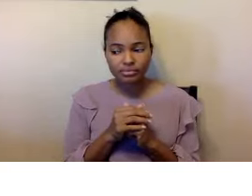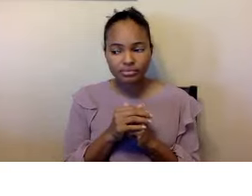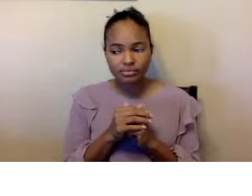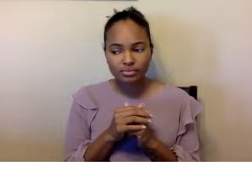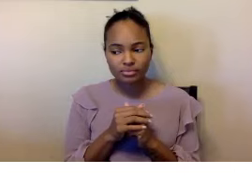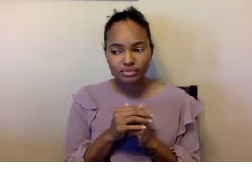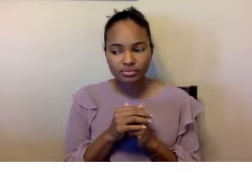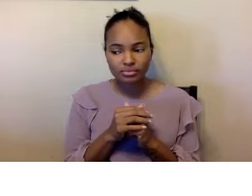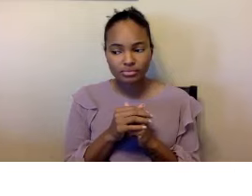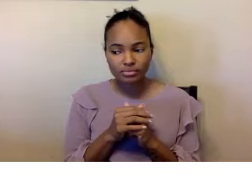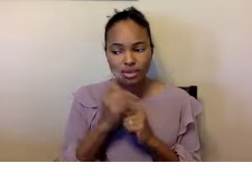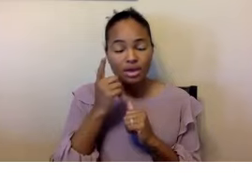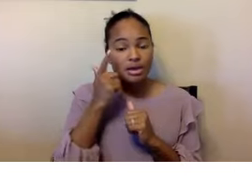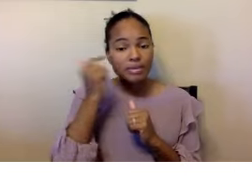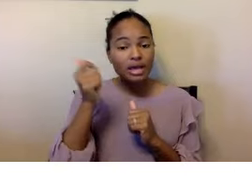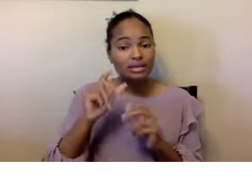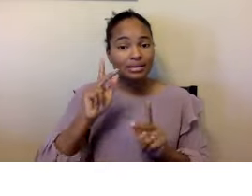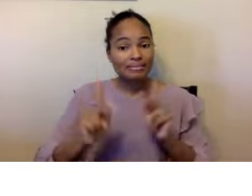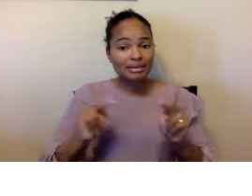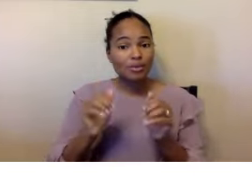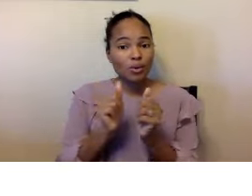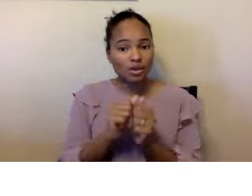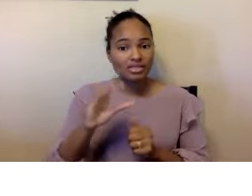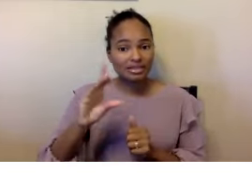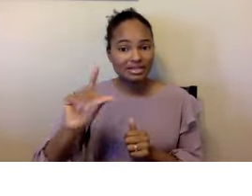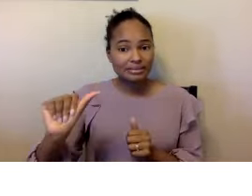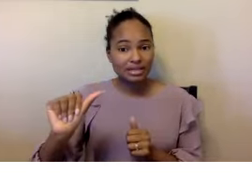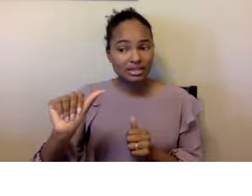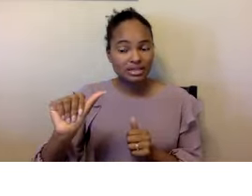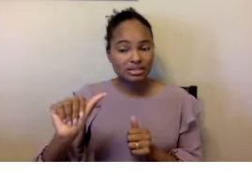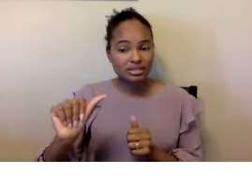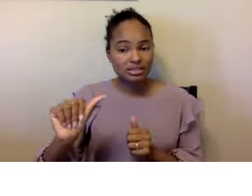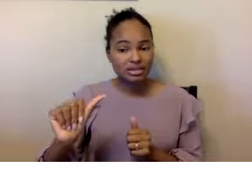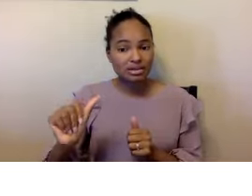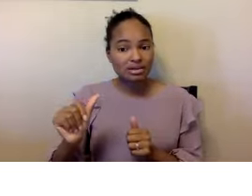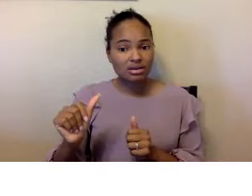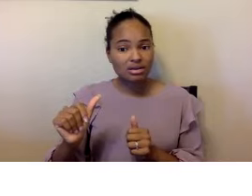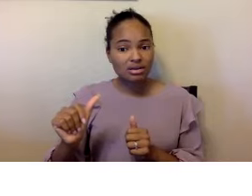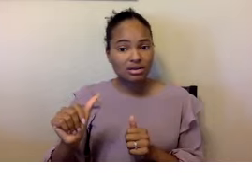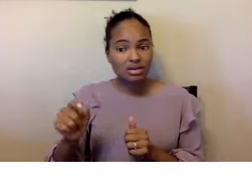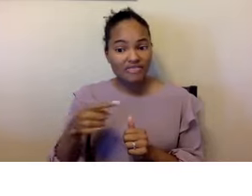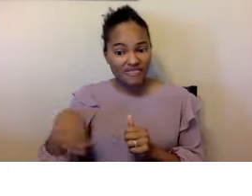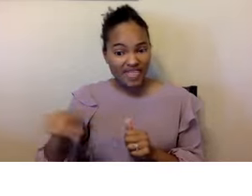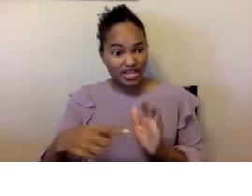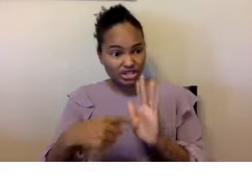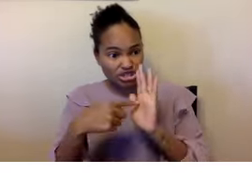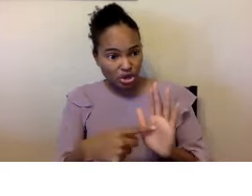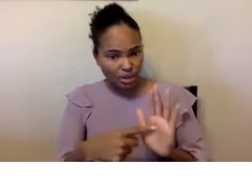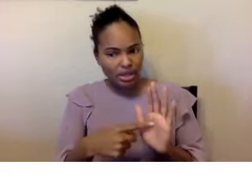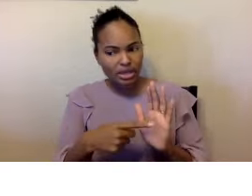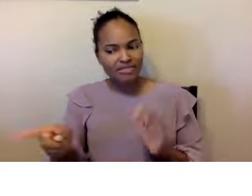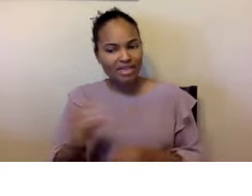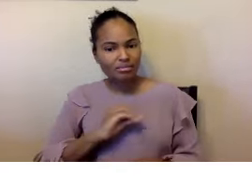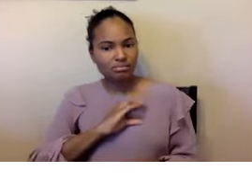think people with disabilities doing their own thing makes them feel a lot better, and it makes the word get out a lot